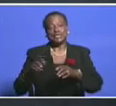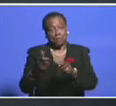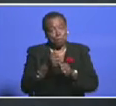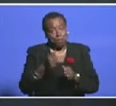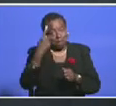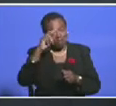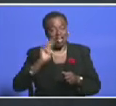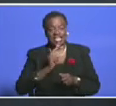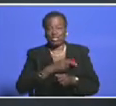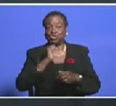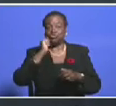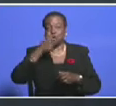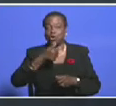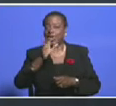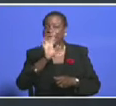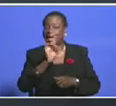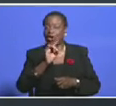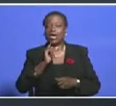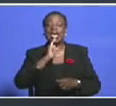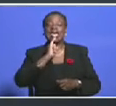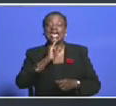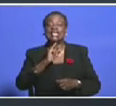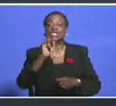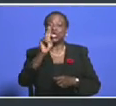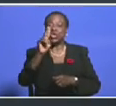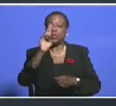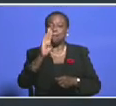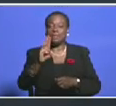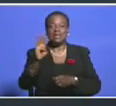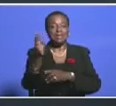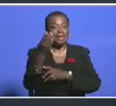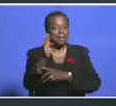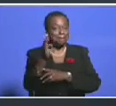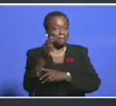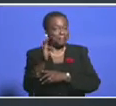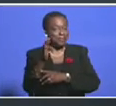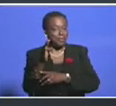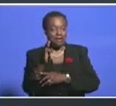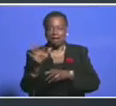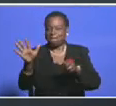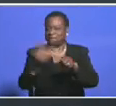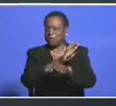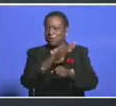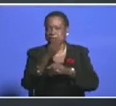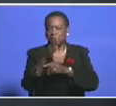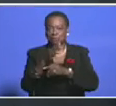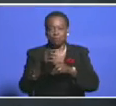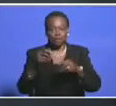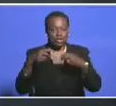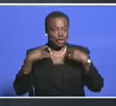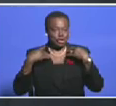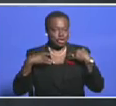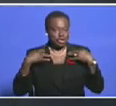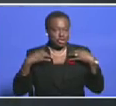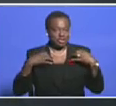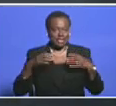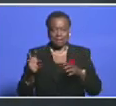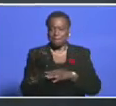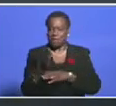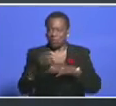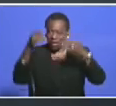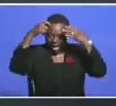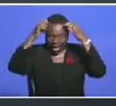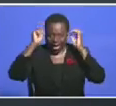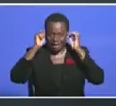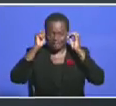is, at 8 o'clock, is blue. UB blue. So you want the gym filled with blue shirts, blue hats, blue jeans, whatever. Just come out and support